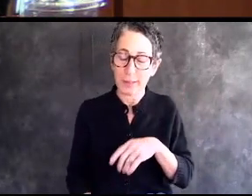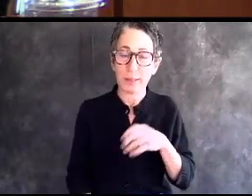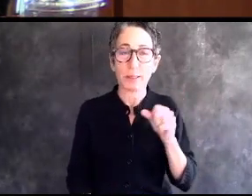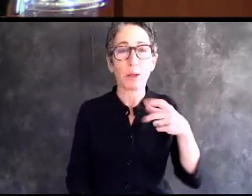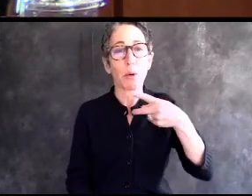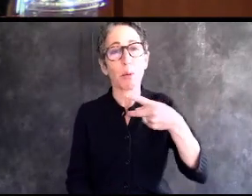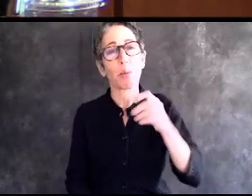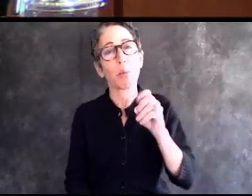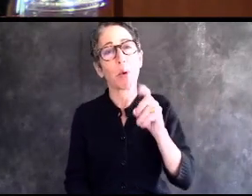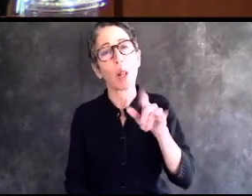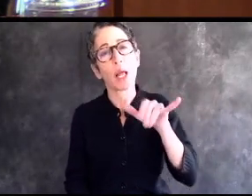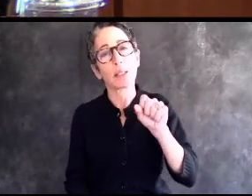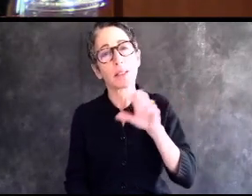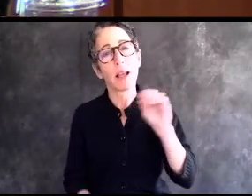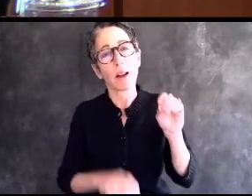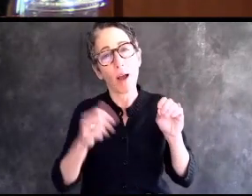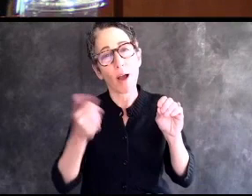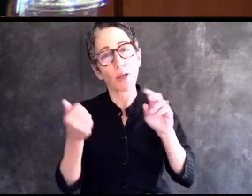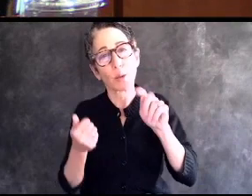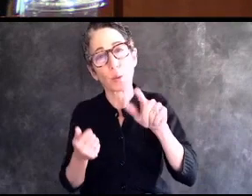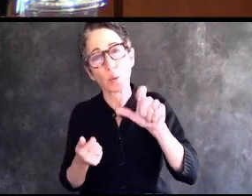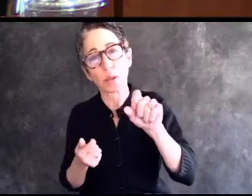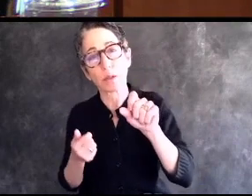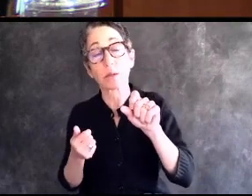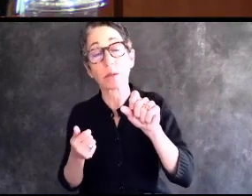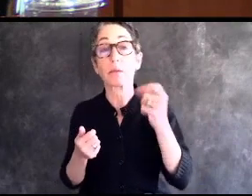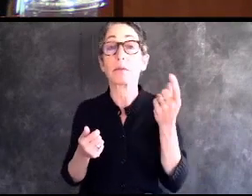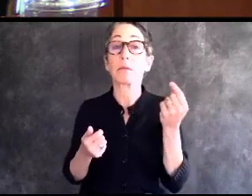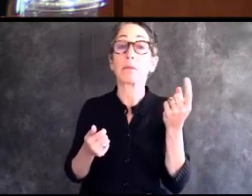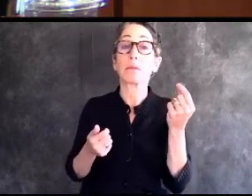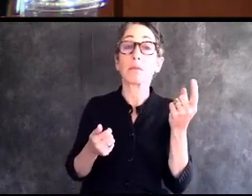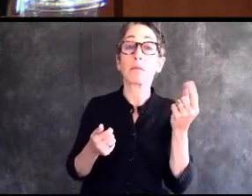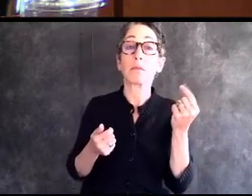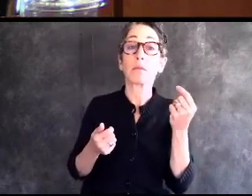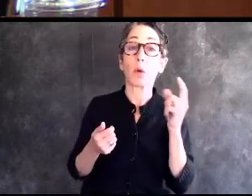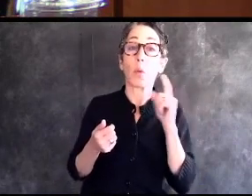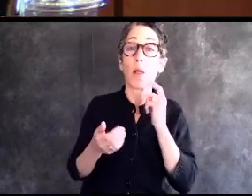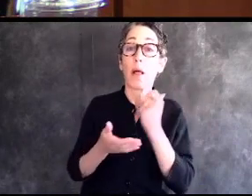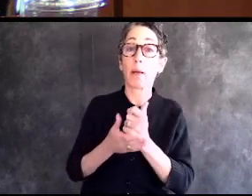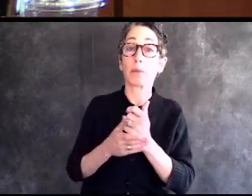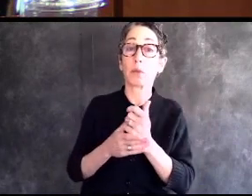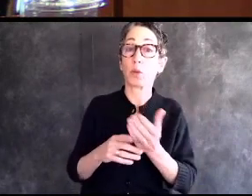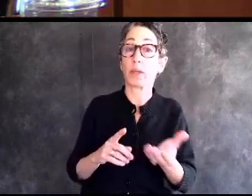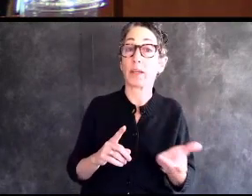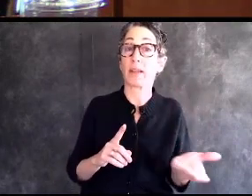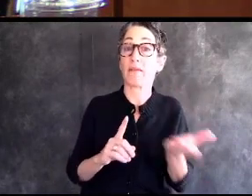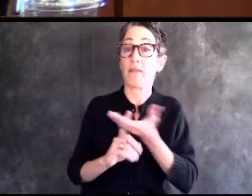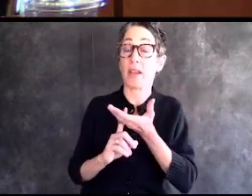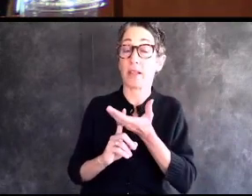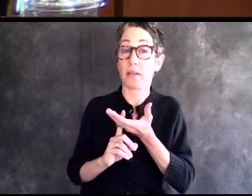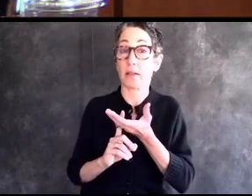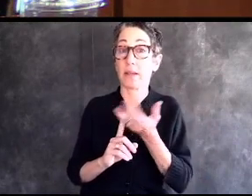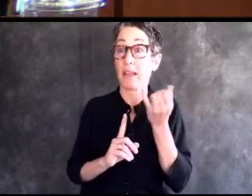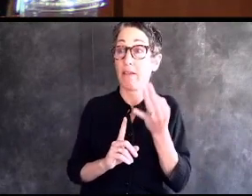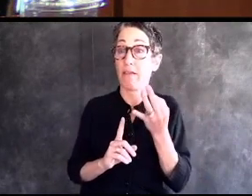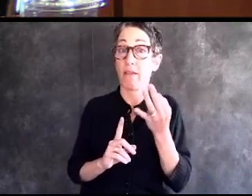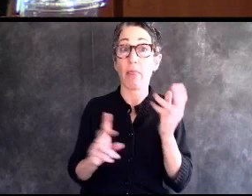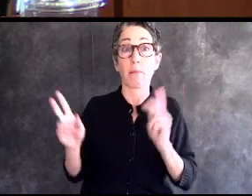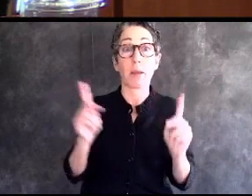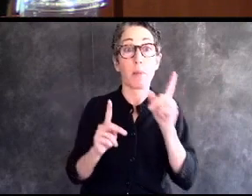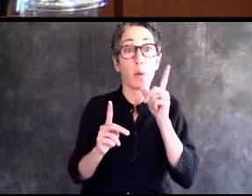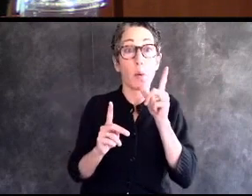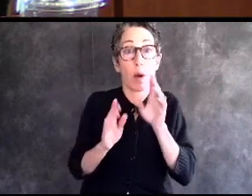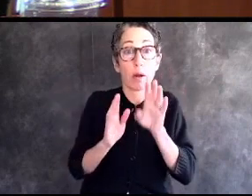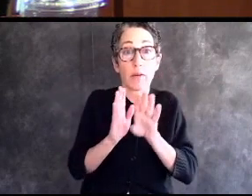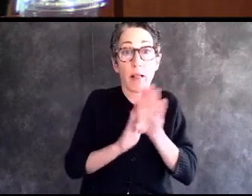tools that V-Taiwan uses convince everyone that those energies, as long as they're co-creative, then it's not